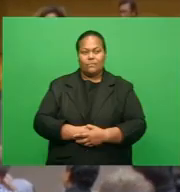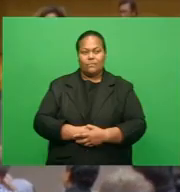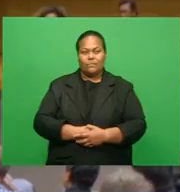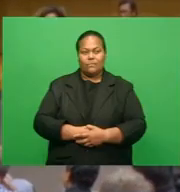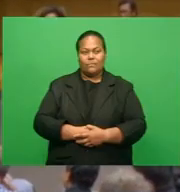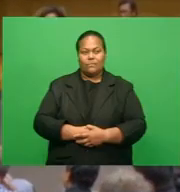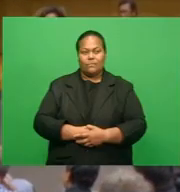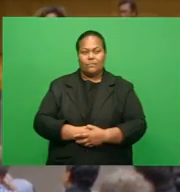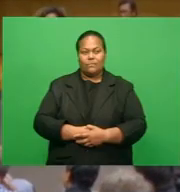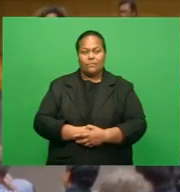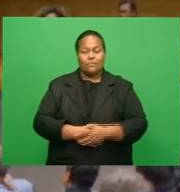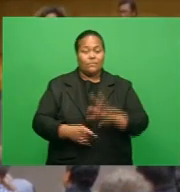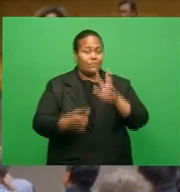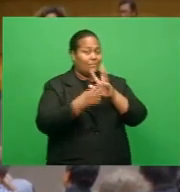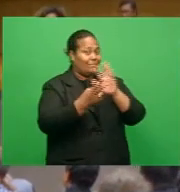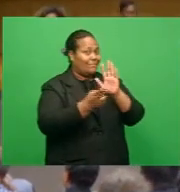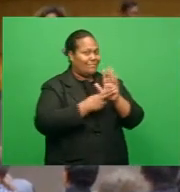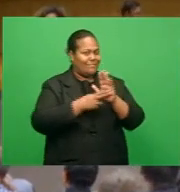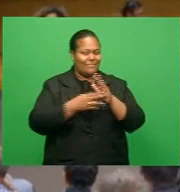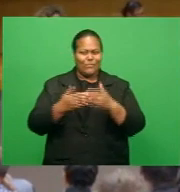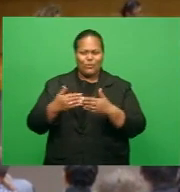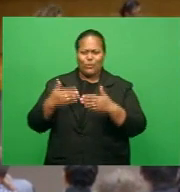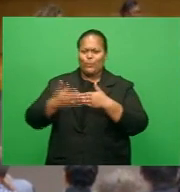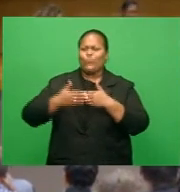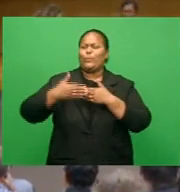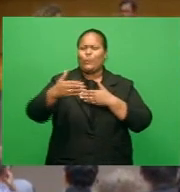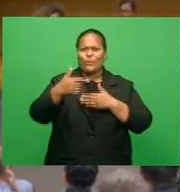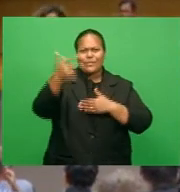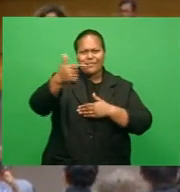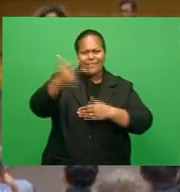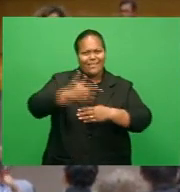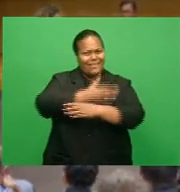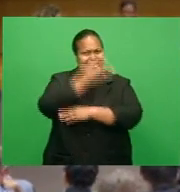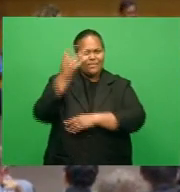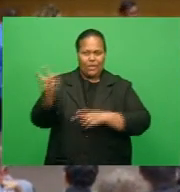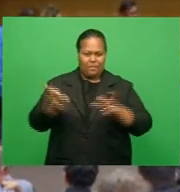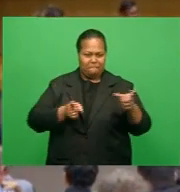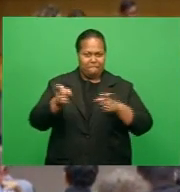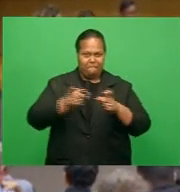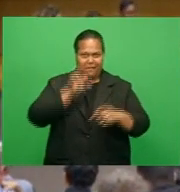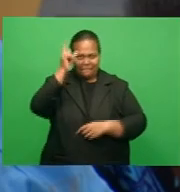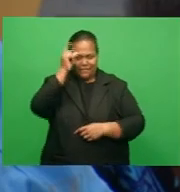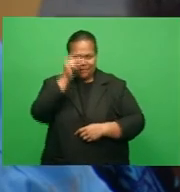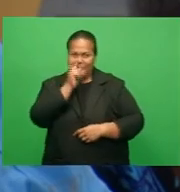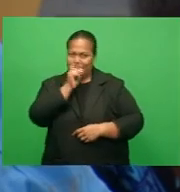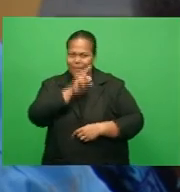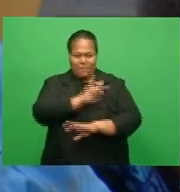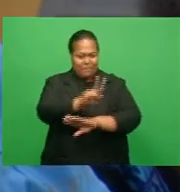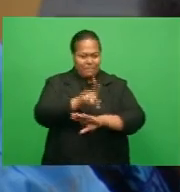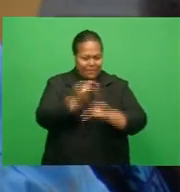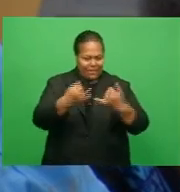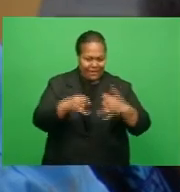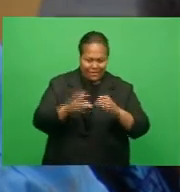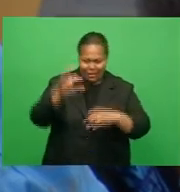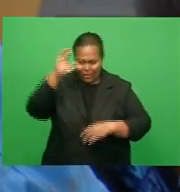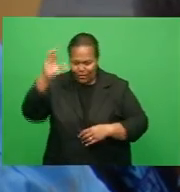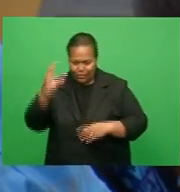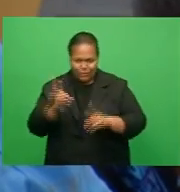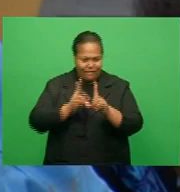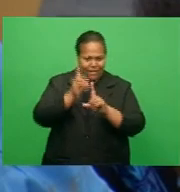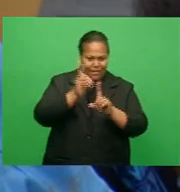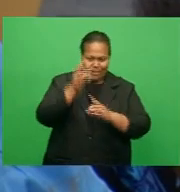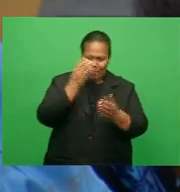The United Nations over the next 17 days have invited Fijians and Pacific Island countries to develop